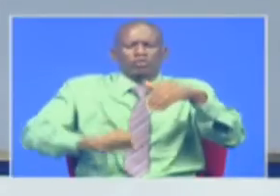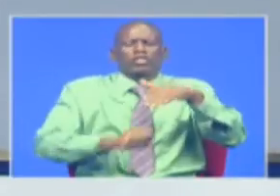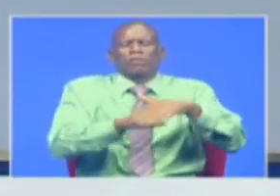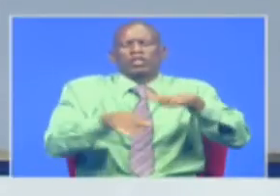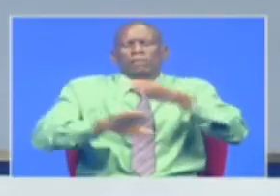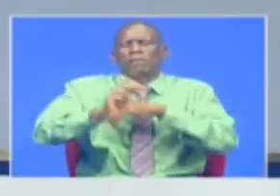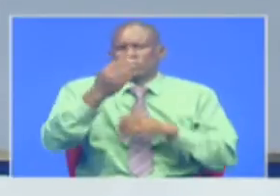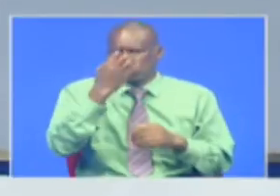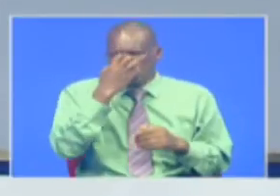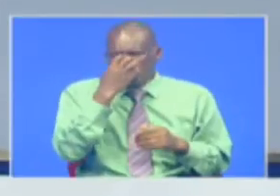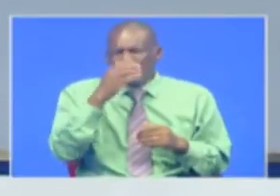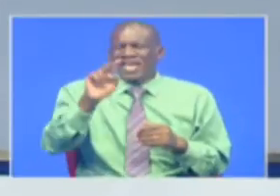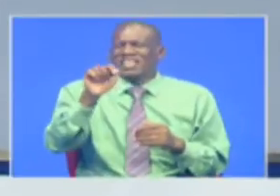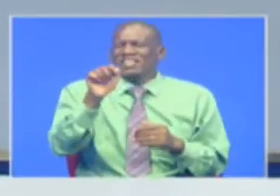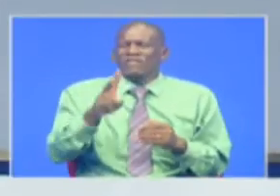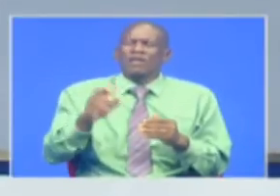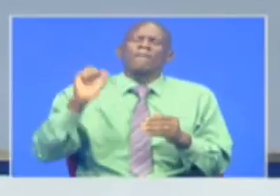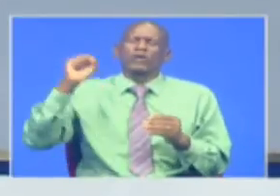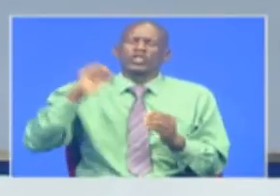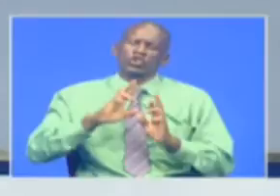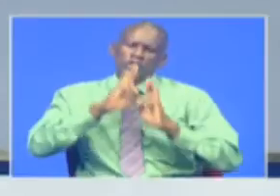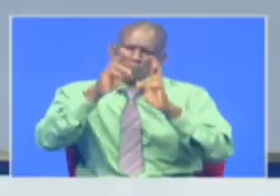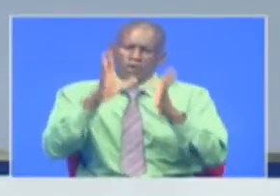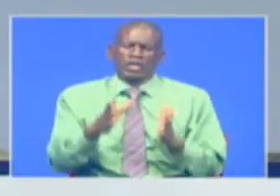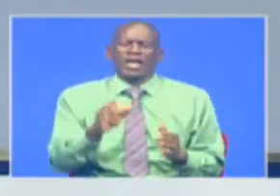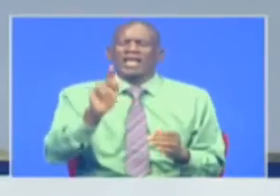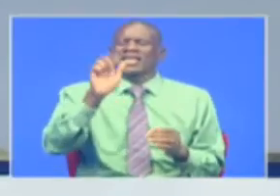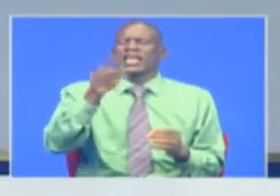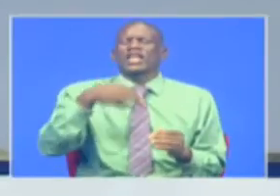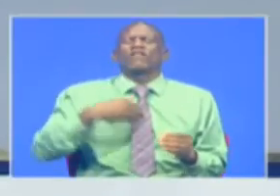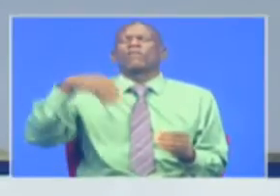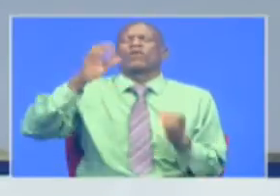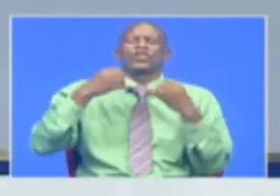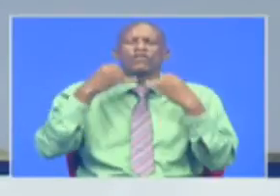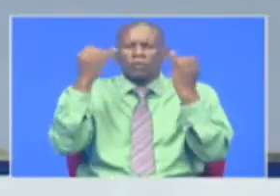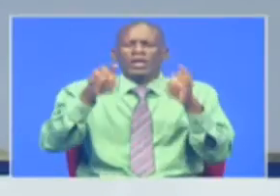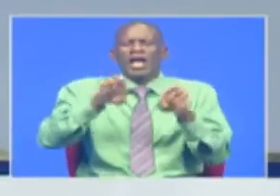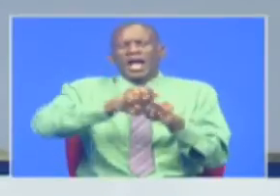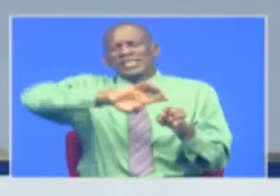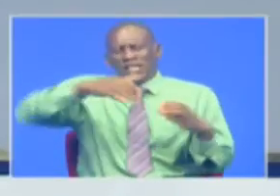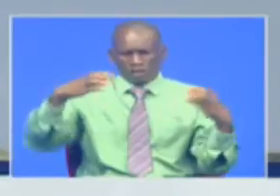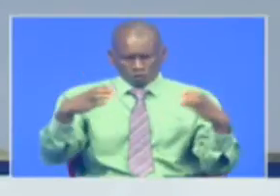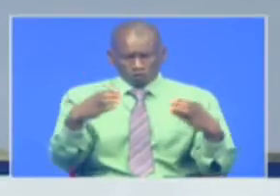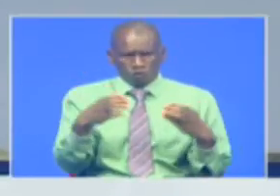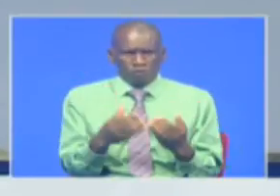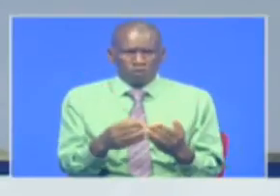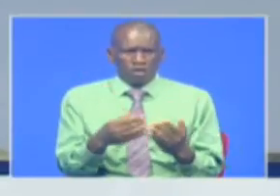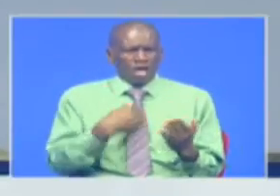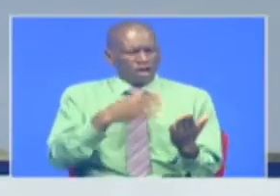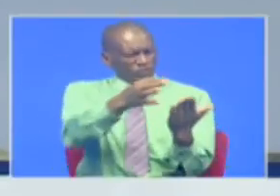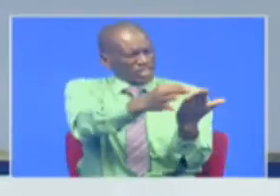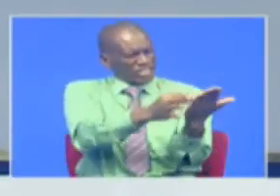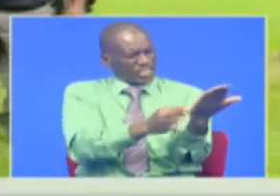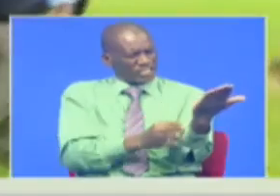affairs reporter Kennedy Moredi has more, even as more groups line up their lists of